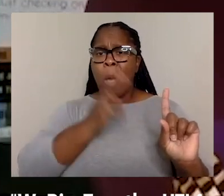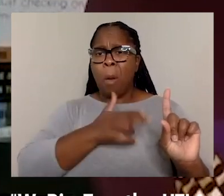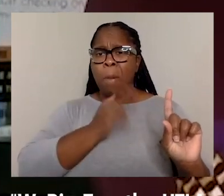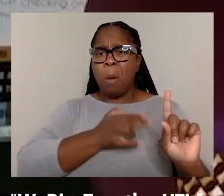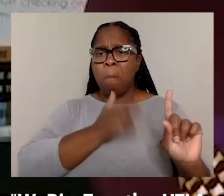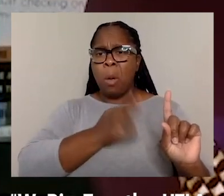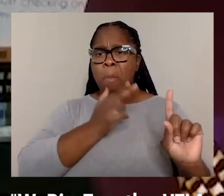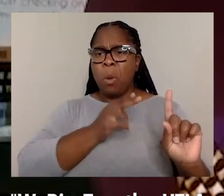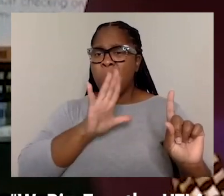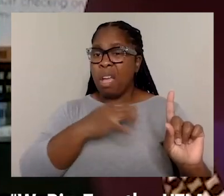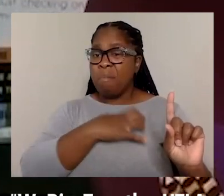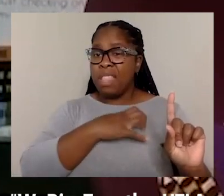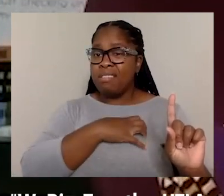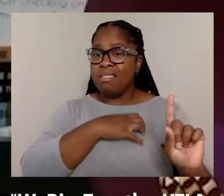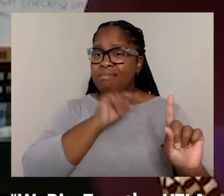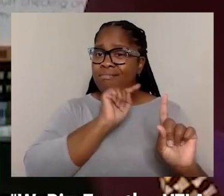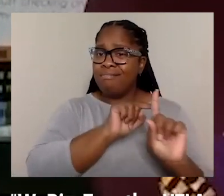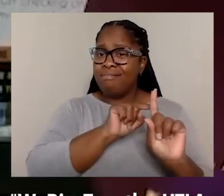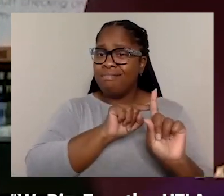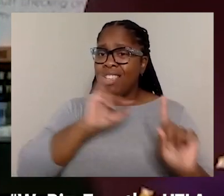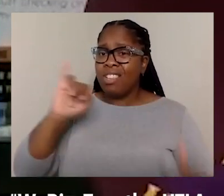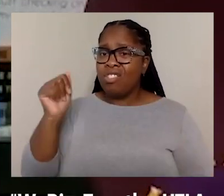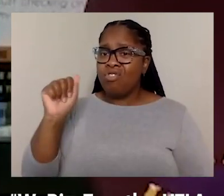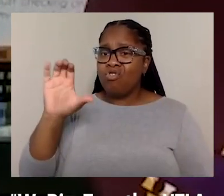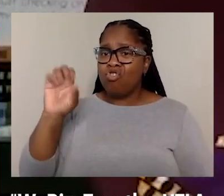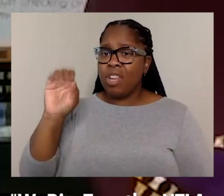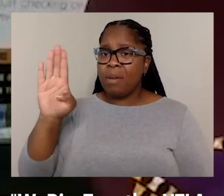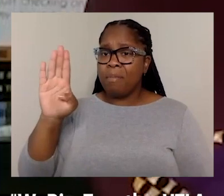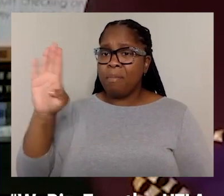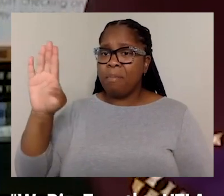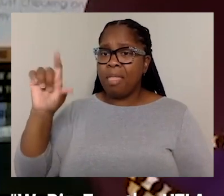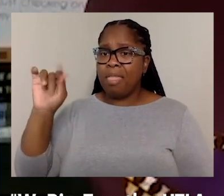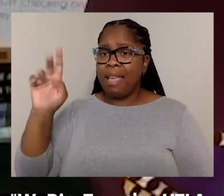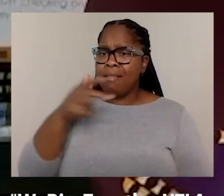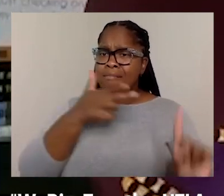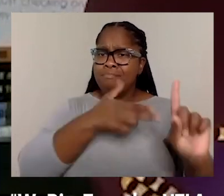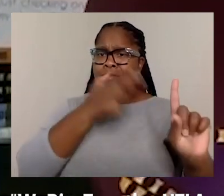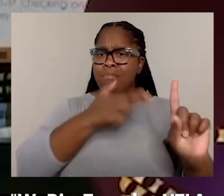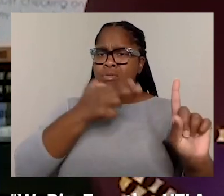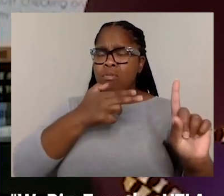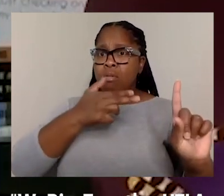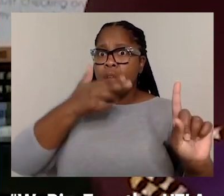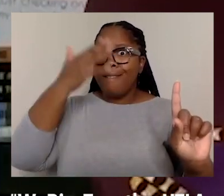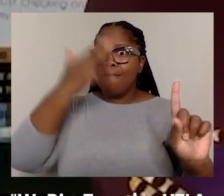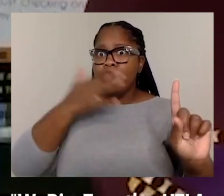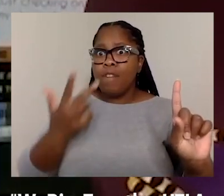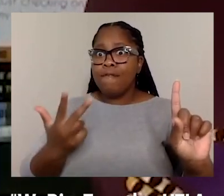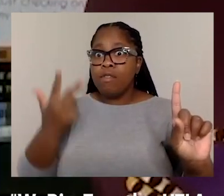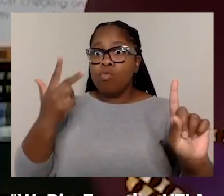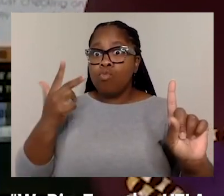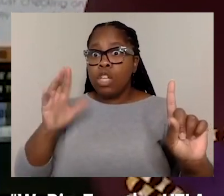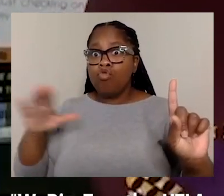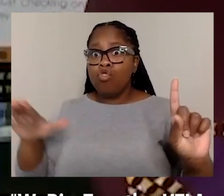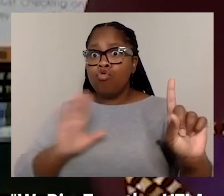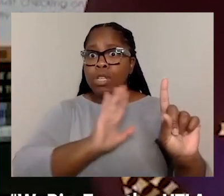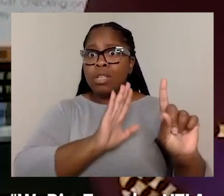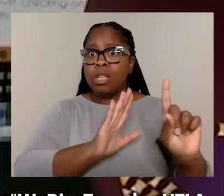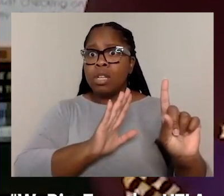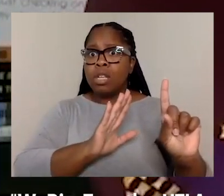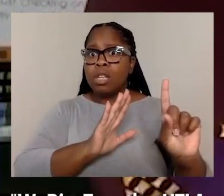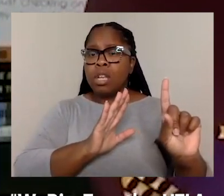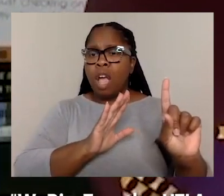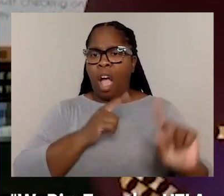critically injured right in front of his 3 children, something broke inside me.